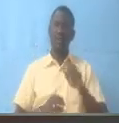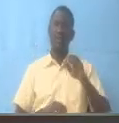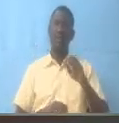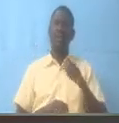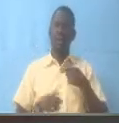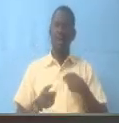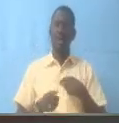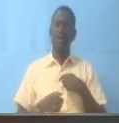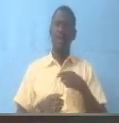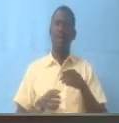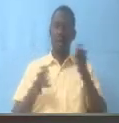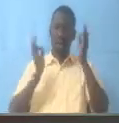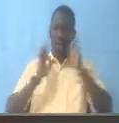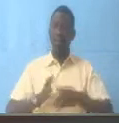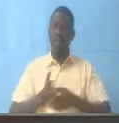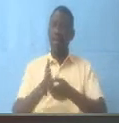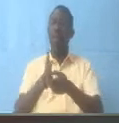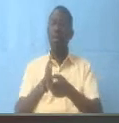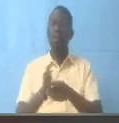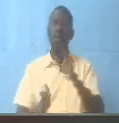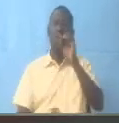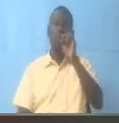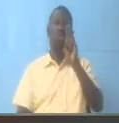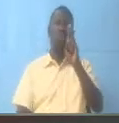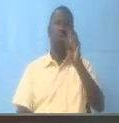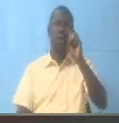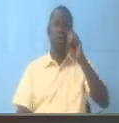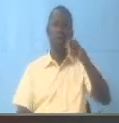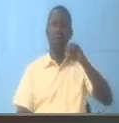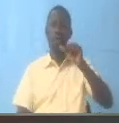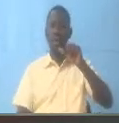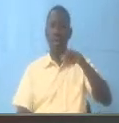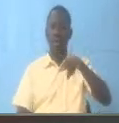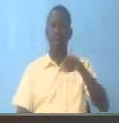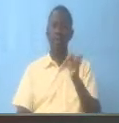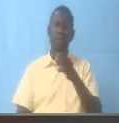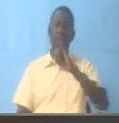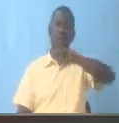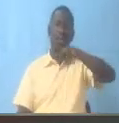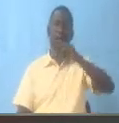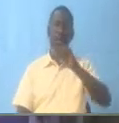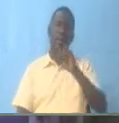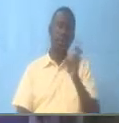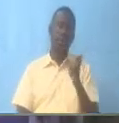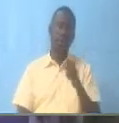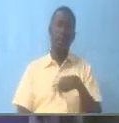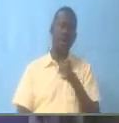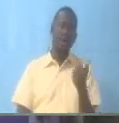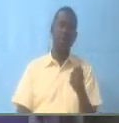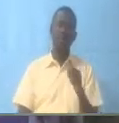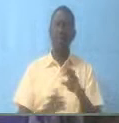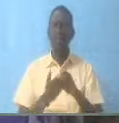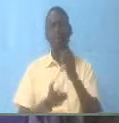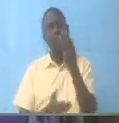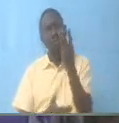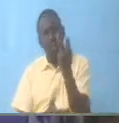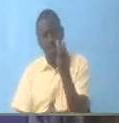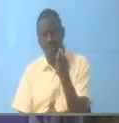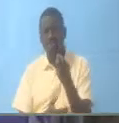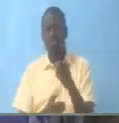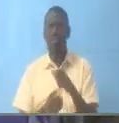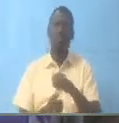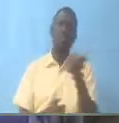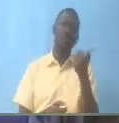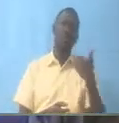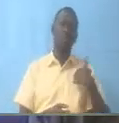Imam Jah, I think it's Imam Usman Jah, and a few other people. gannaaw boobu nag maa ngi doon liggéeyal suma bopp rek bu amoon naa